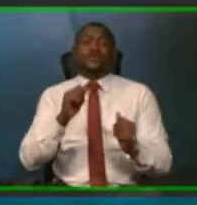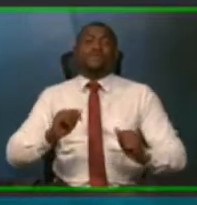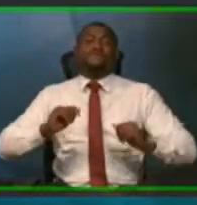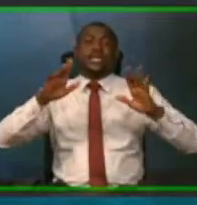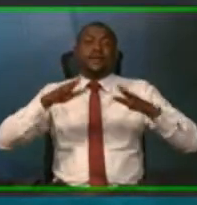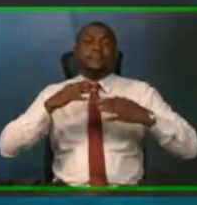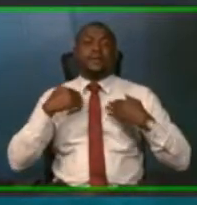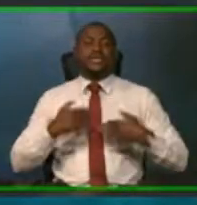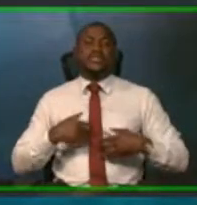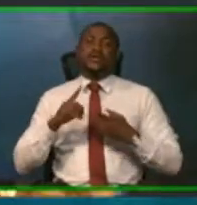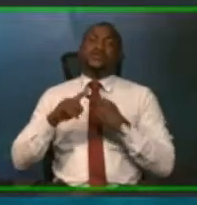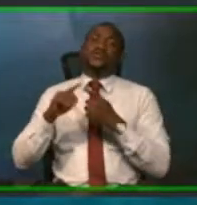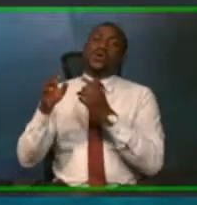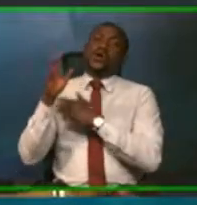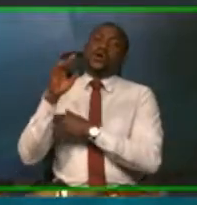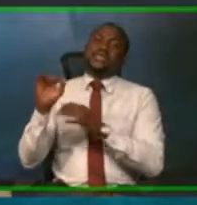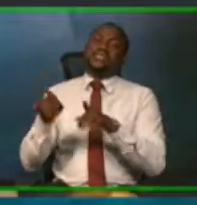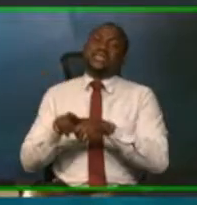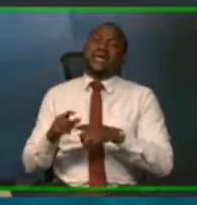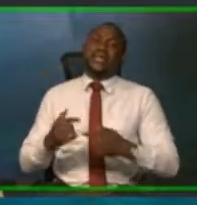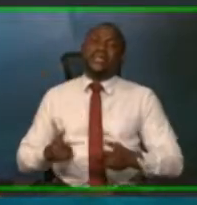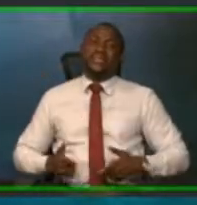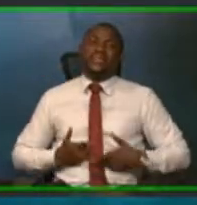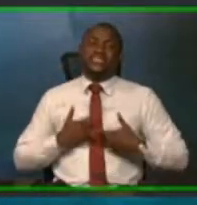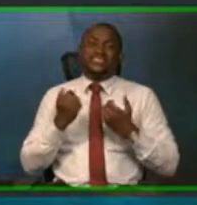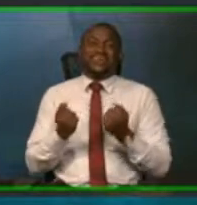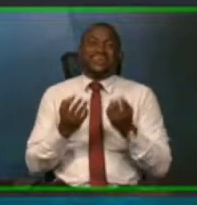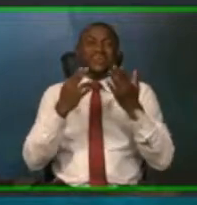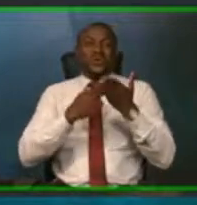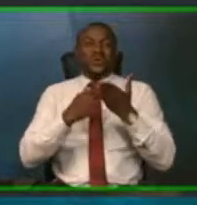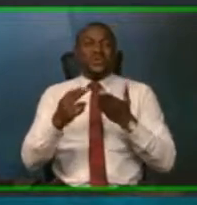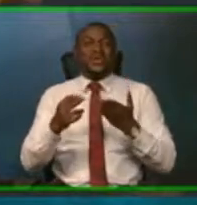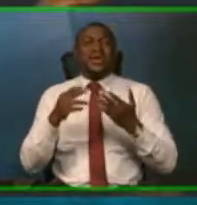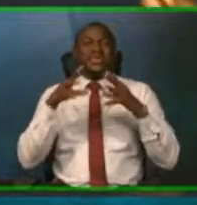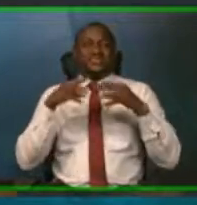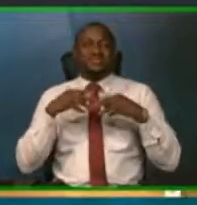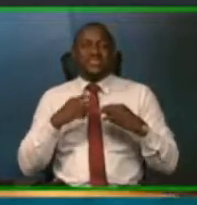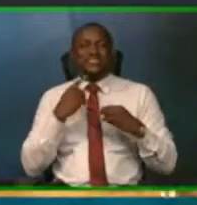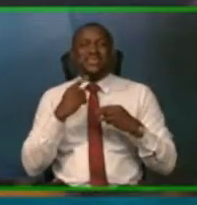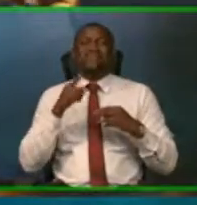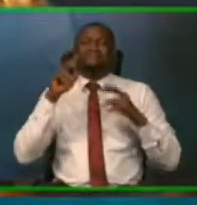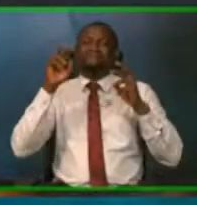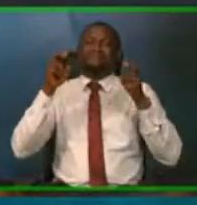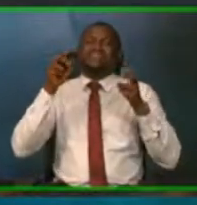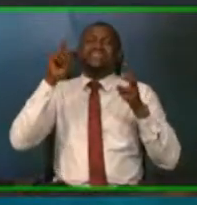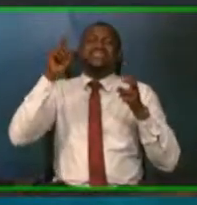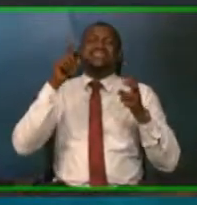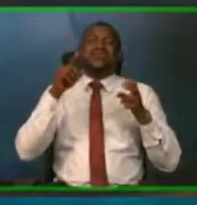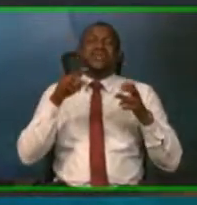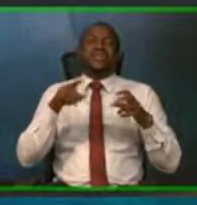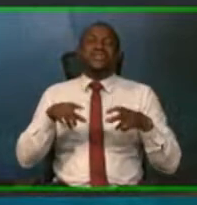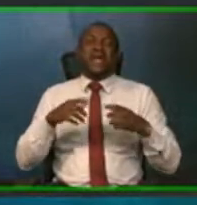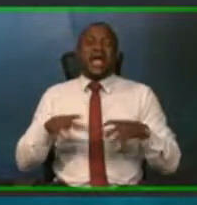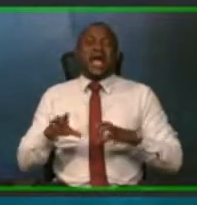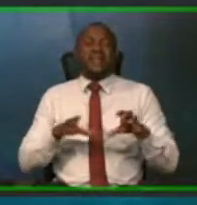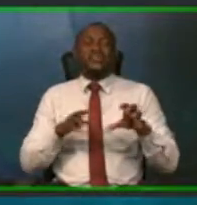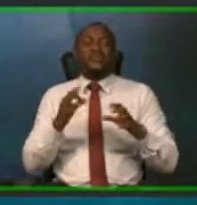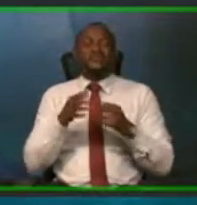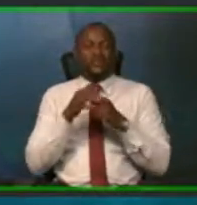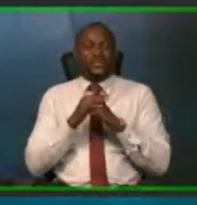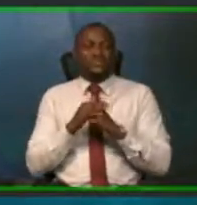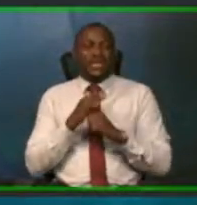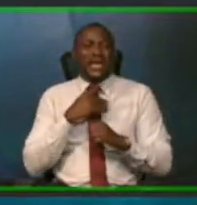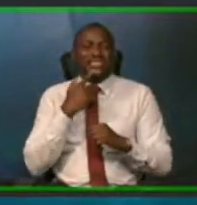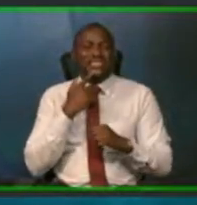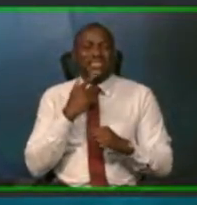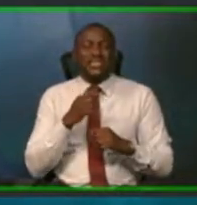unto God, a living sacrifice, holy and acceptable. He calls it your reasonable act of worship. Verse 2 says, and do not be